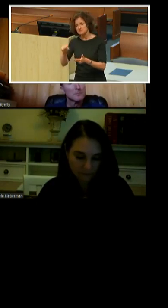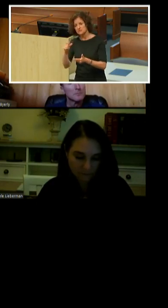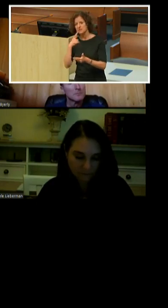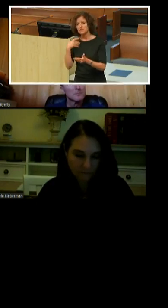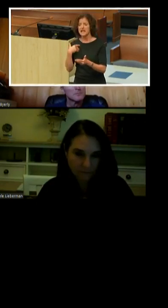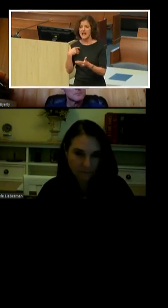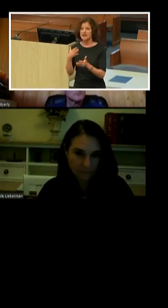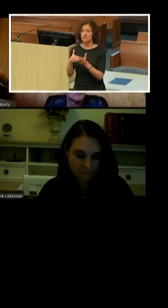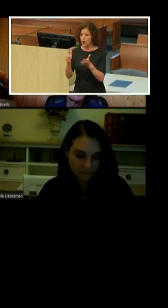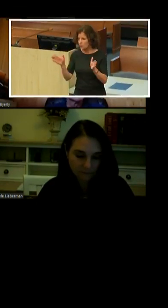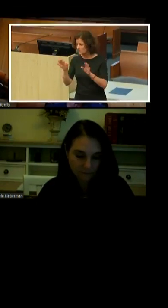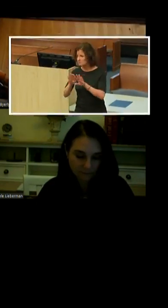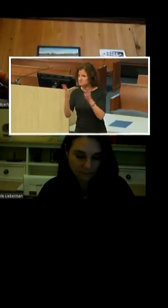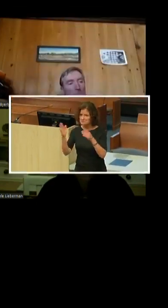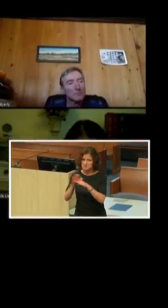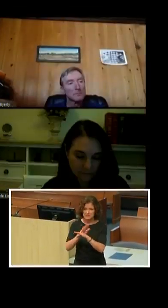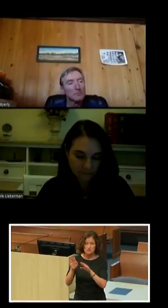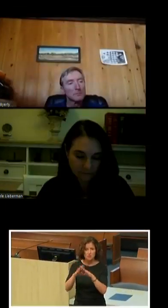stuff open. You can,